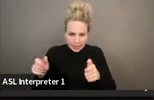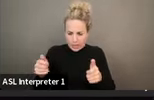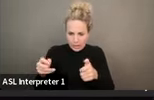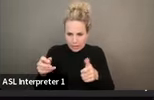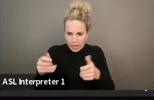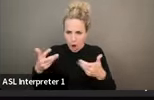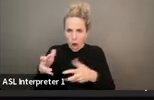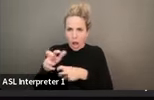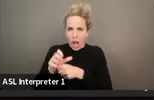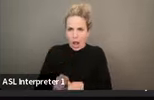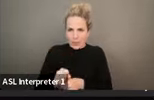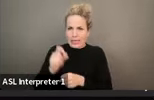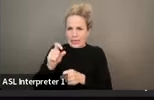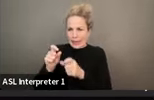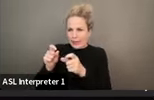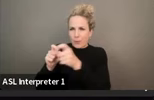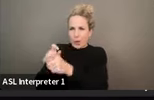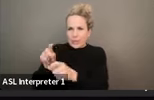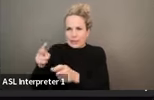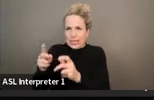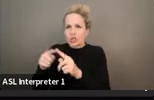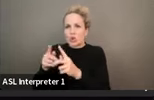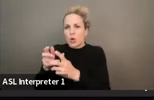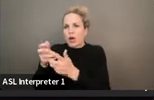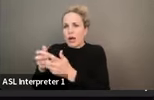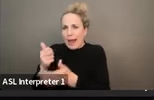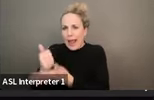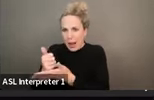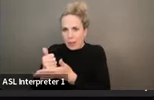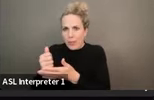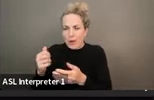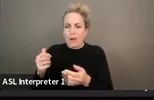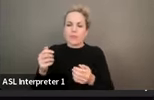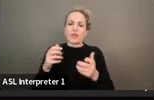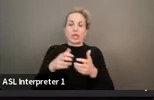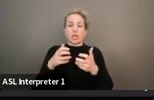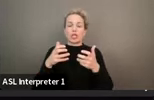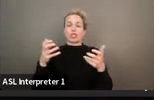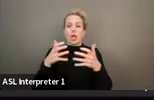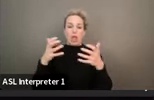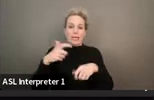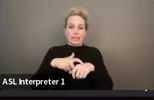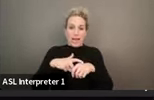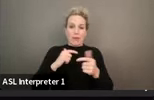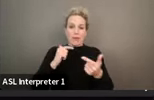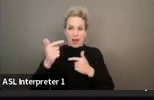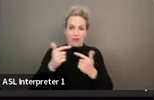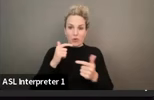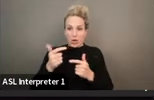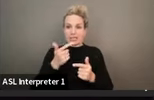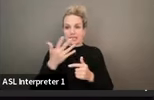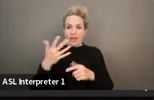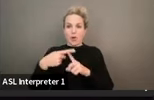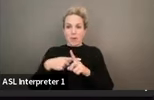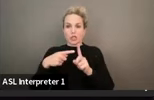right? Well, this is just an example. Took a tremendous amount of time, a lot of back and forth, several months to kind of develop